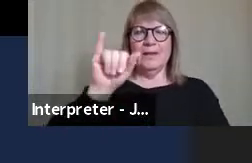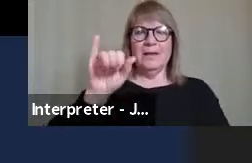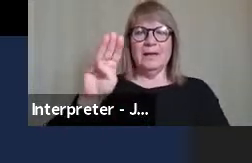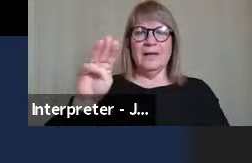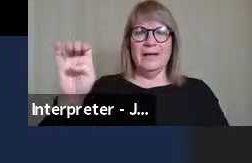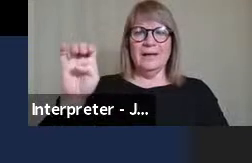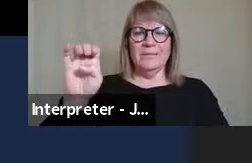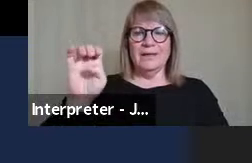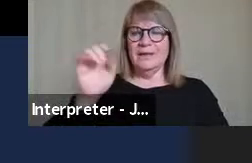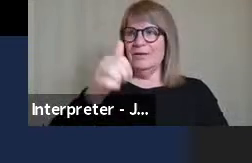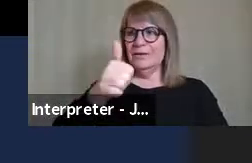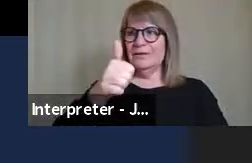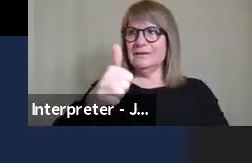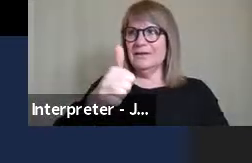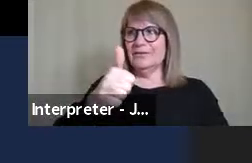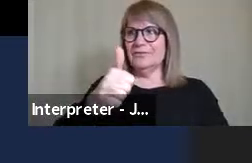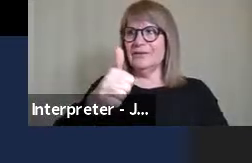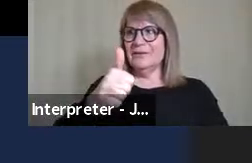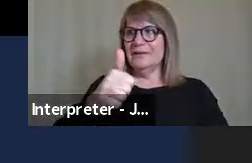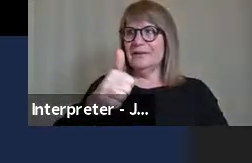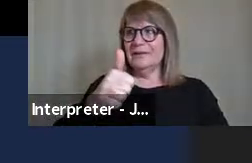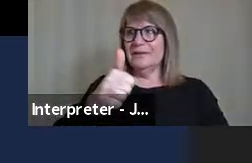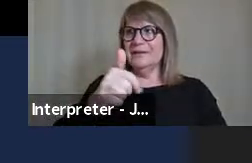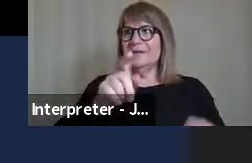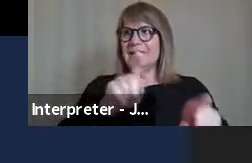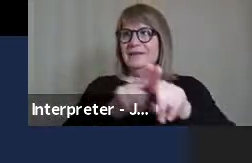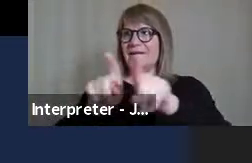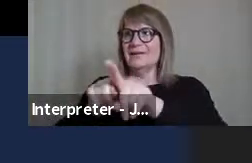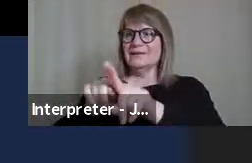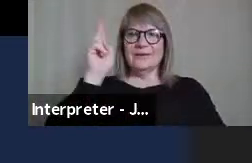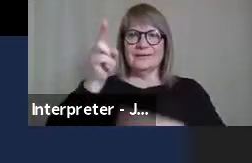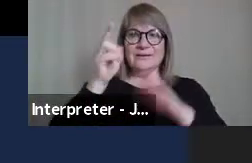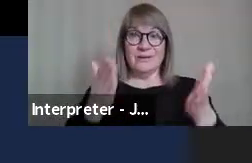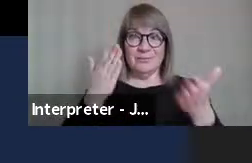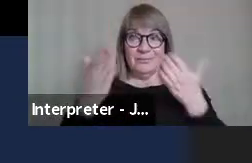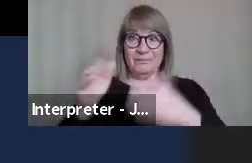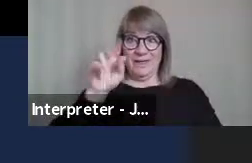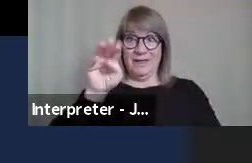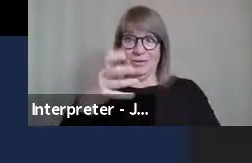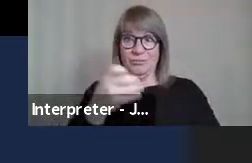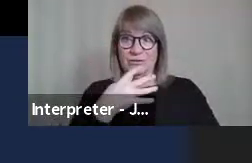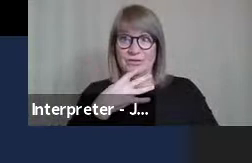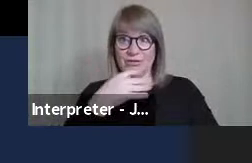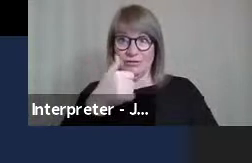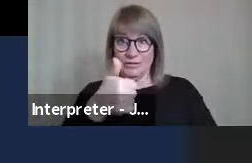um it also is a historian maybe amy you wanna introduce yourself